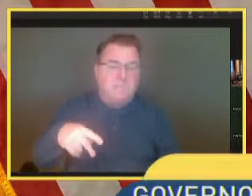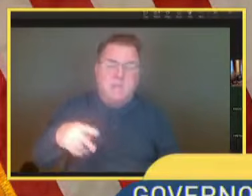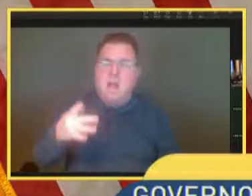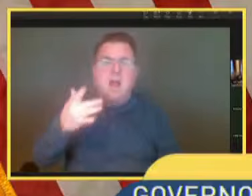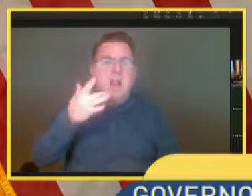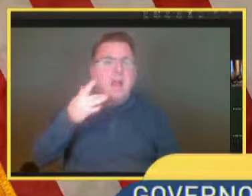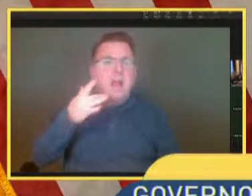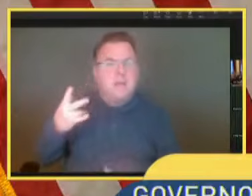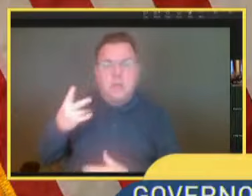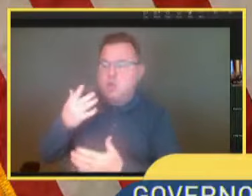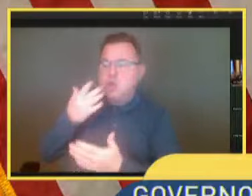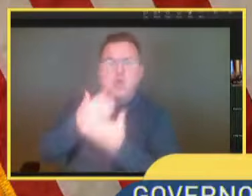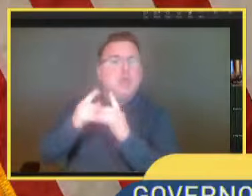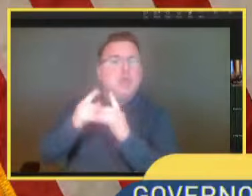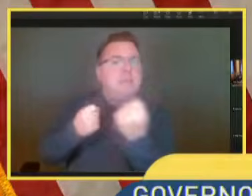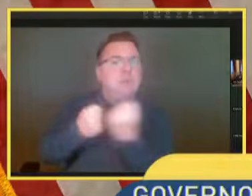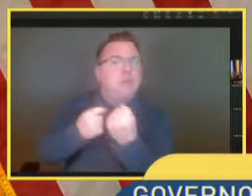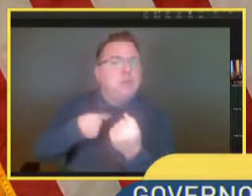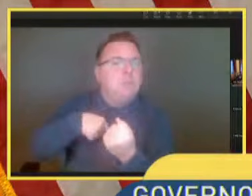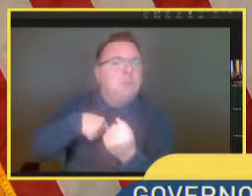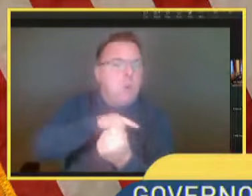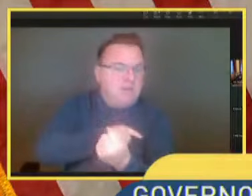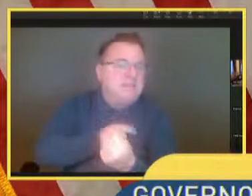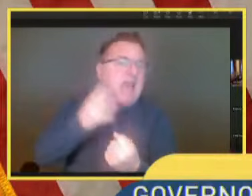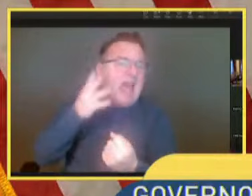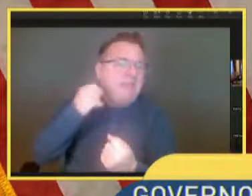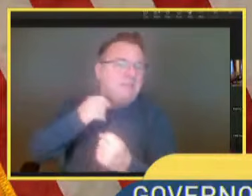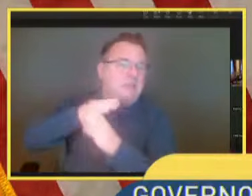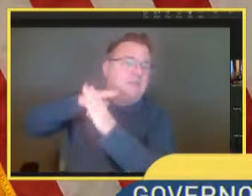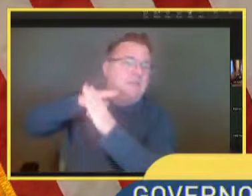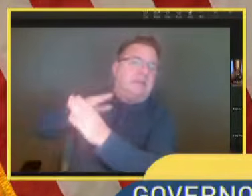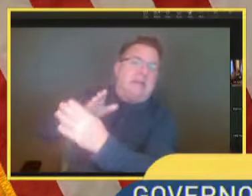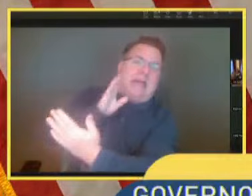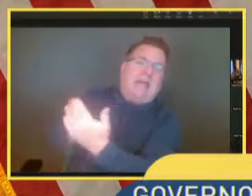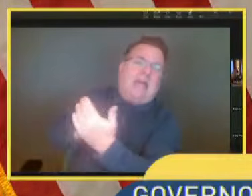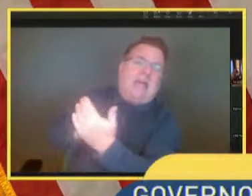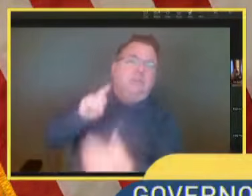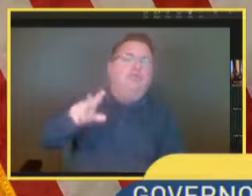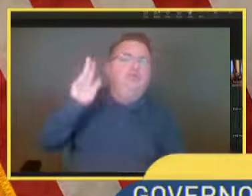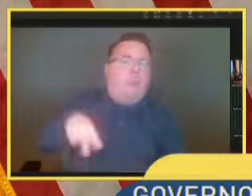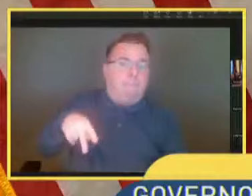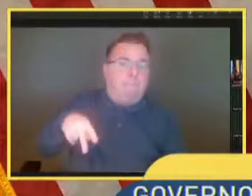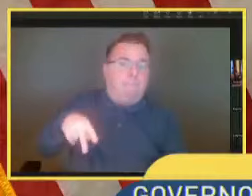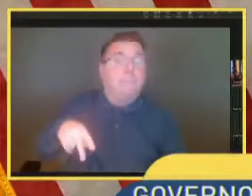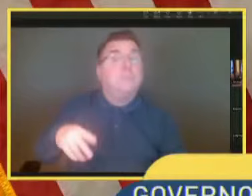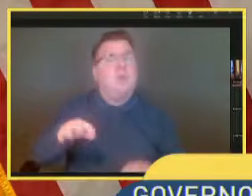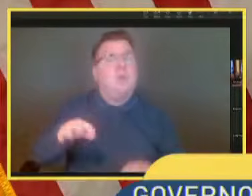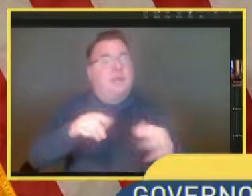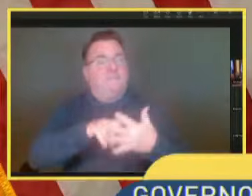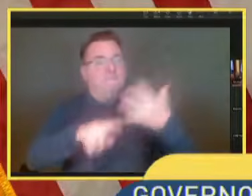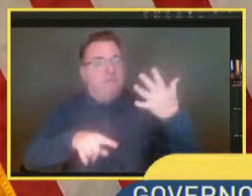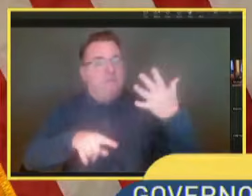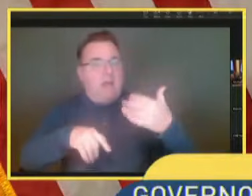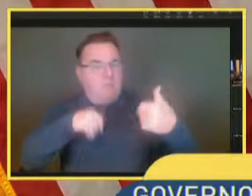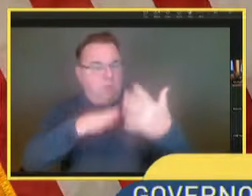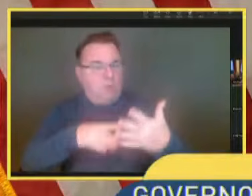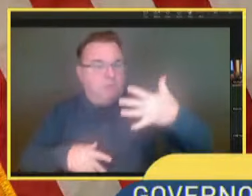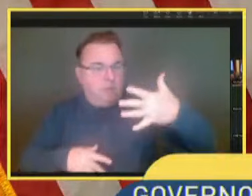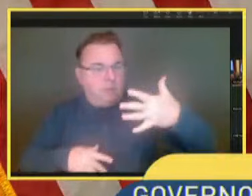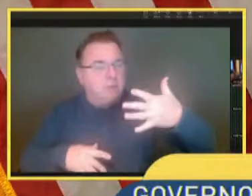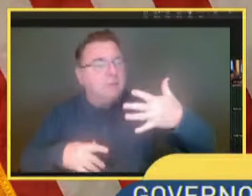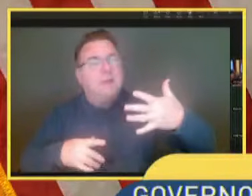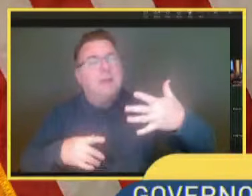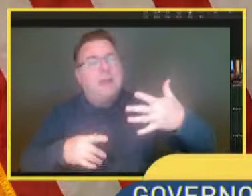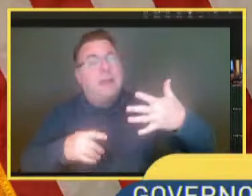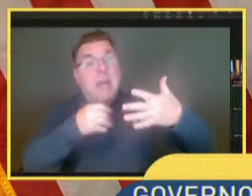deep experience in this area as well. I will briefly outline 5 steps we are taking. This is, of course, a non-exclusive list, but want to give